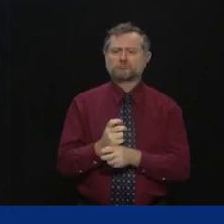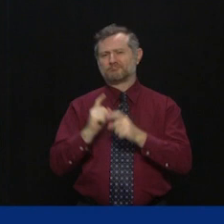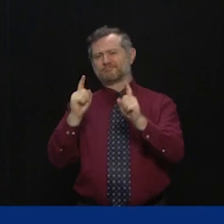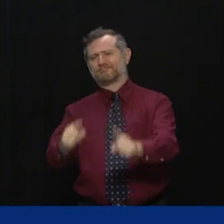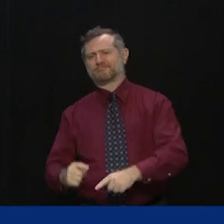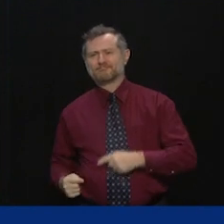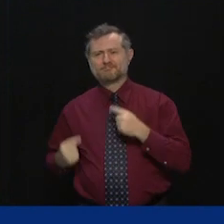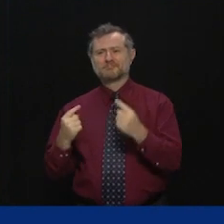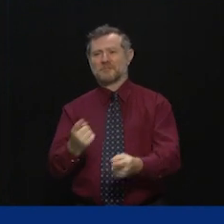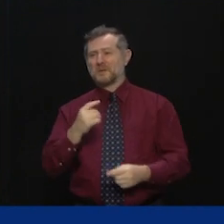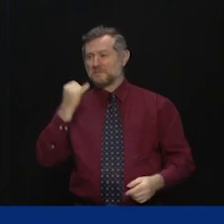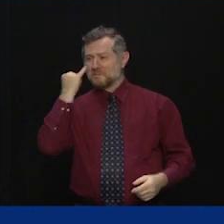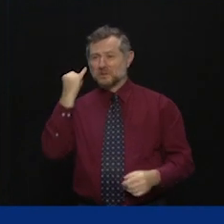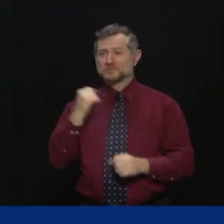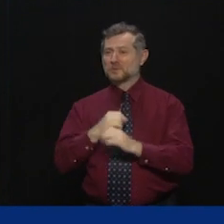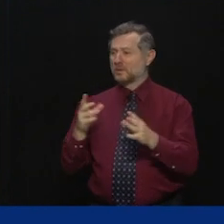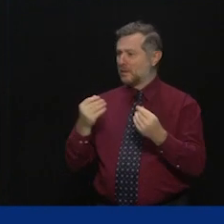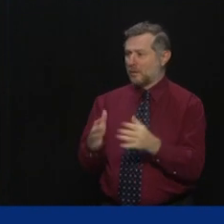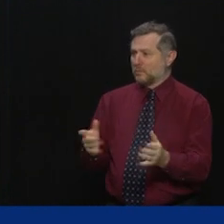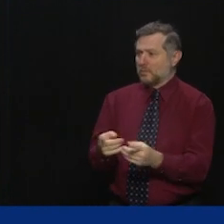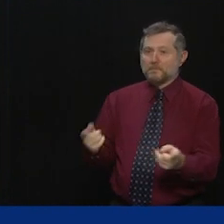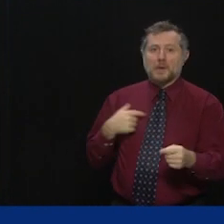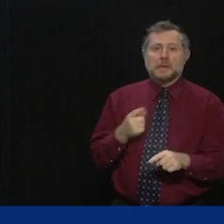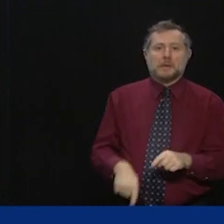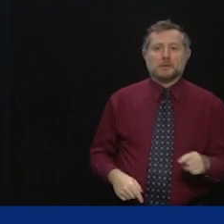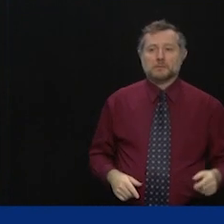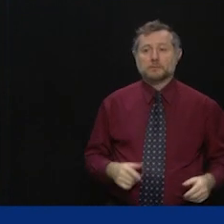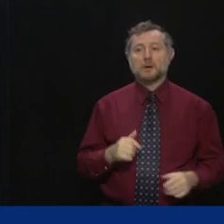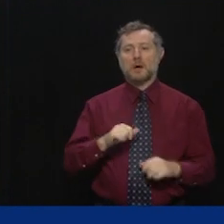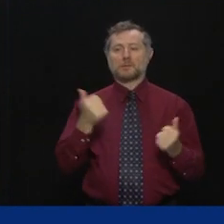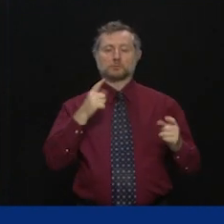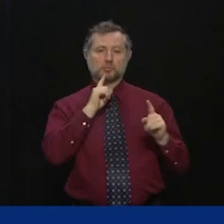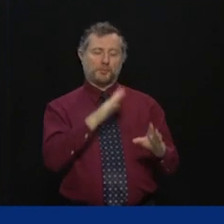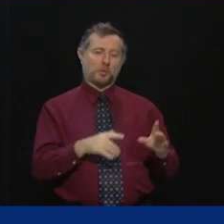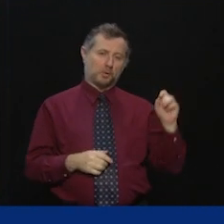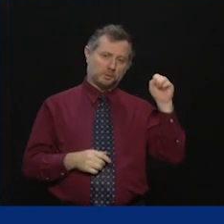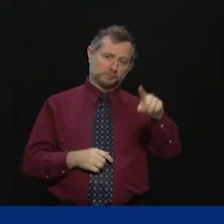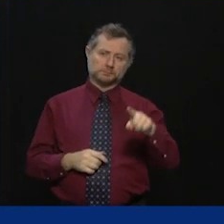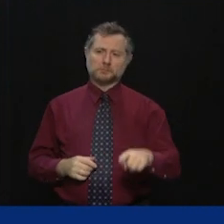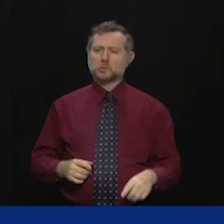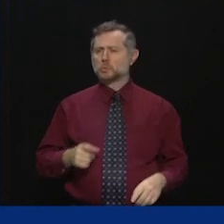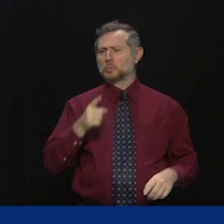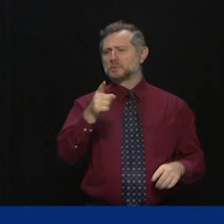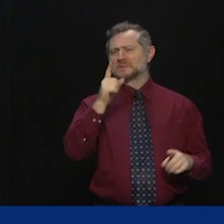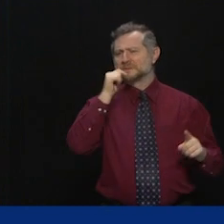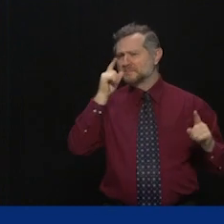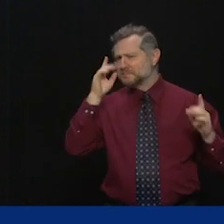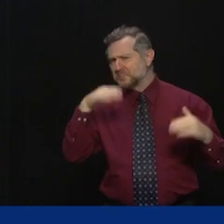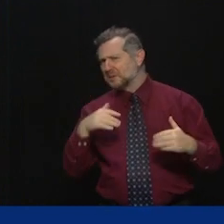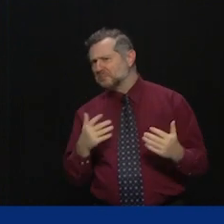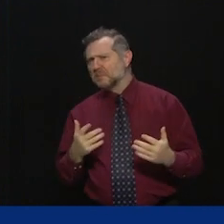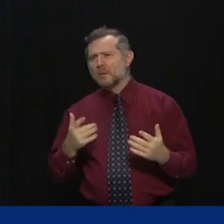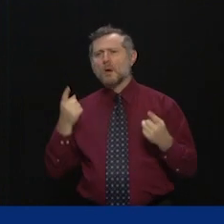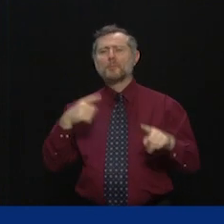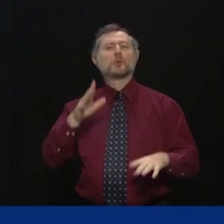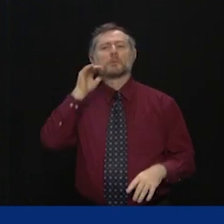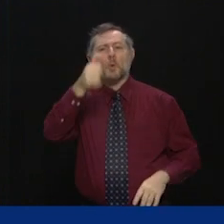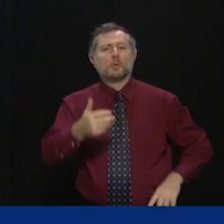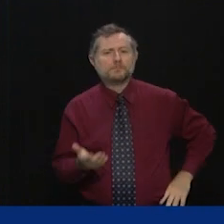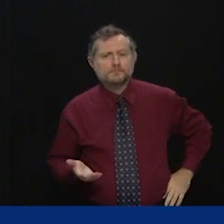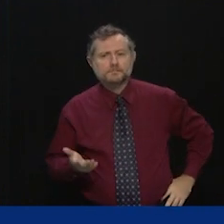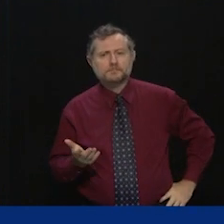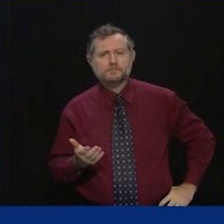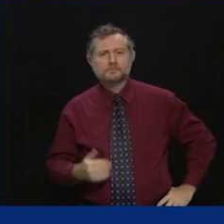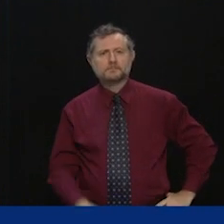them? Yes, sir. Governor, what do you anticipate tomorrow looking like? I mean, what assurances can you give to